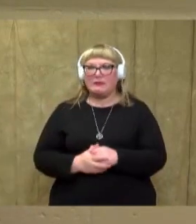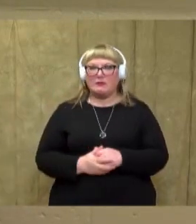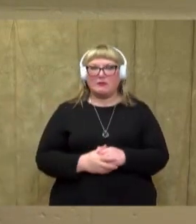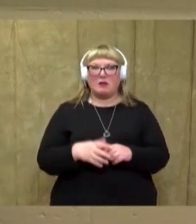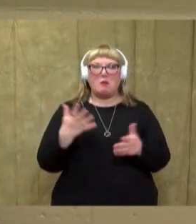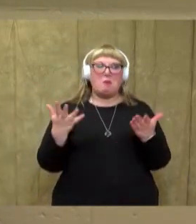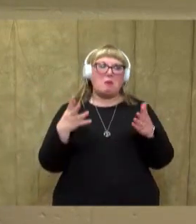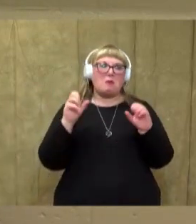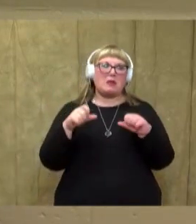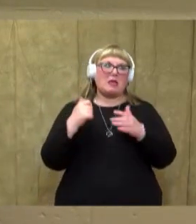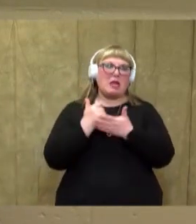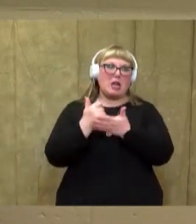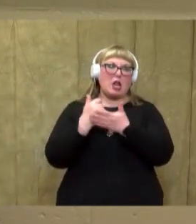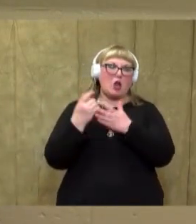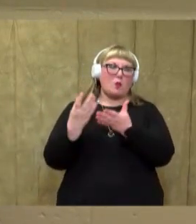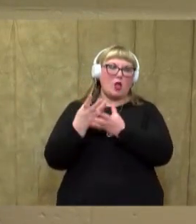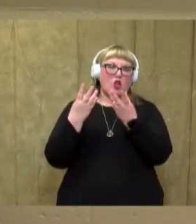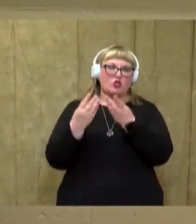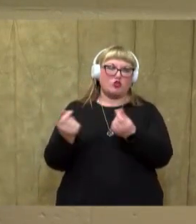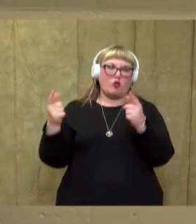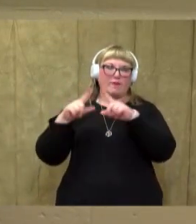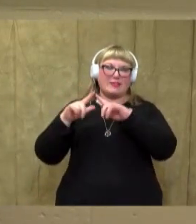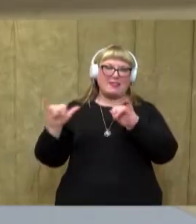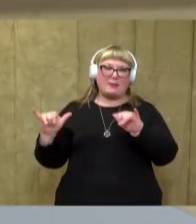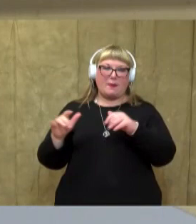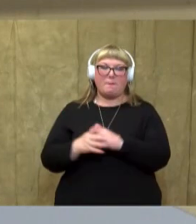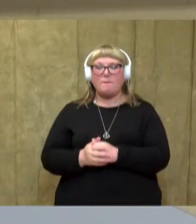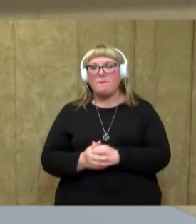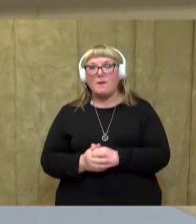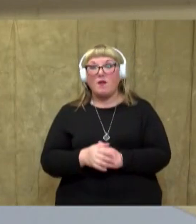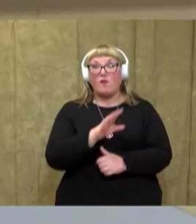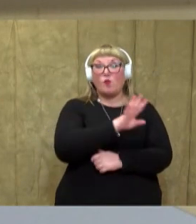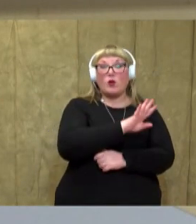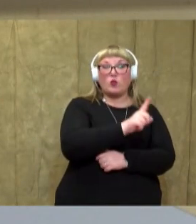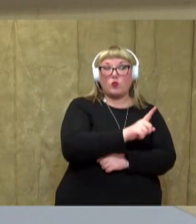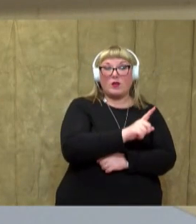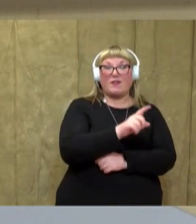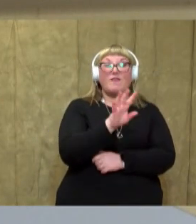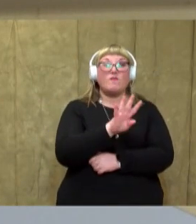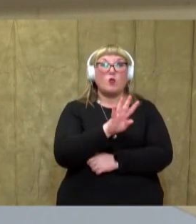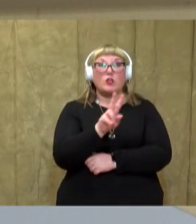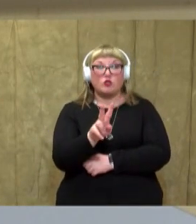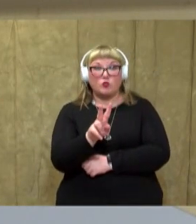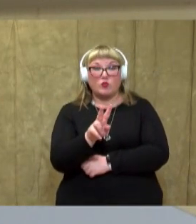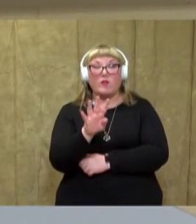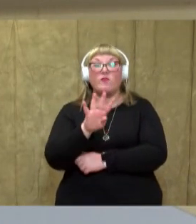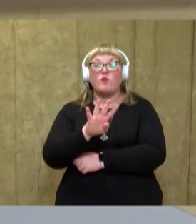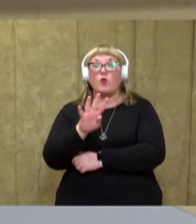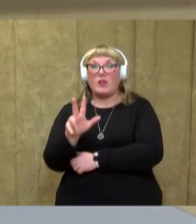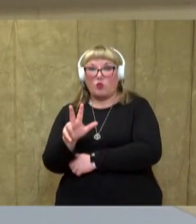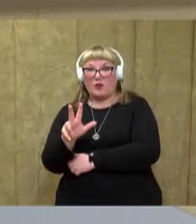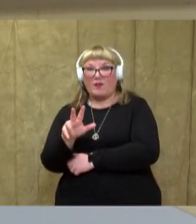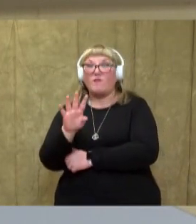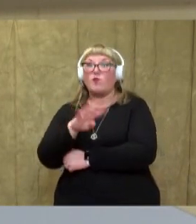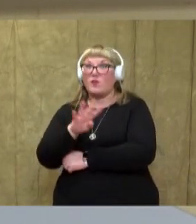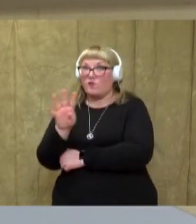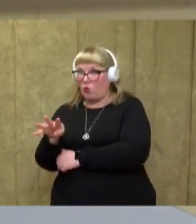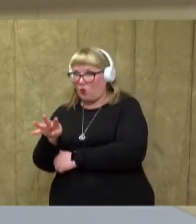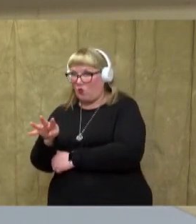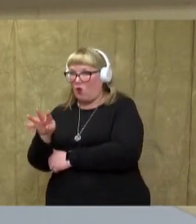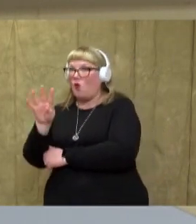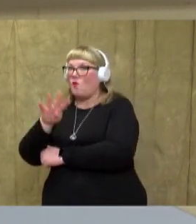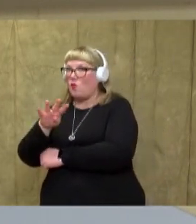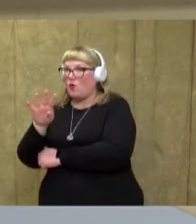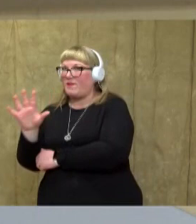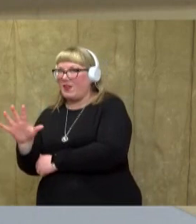can help solve those together at the same time. 41, 42, 43,